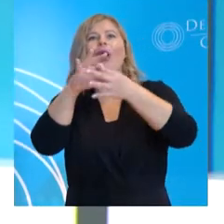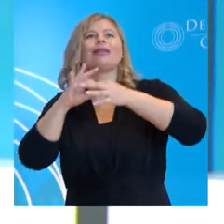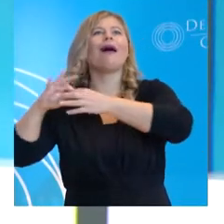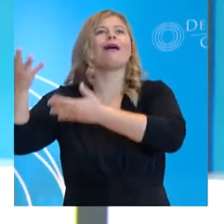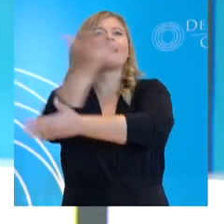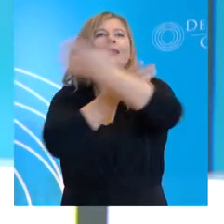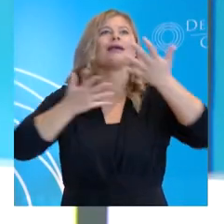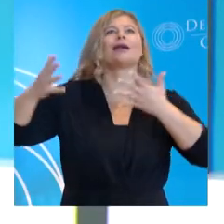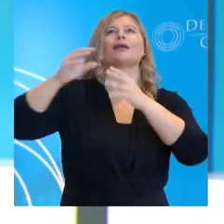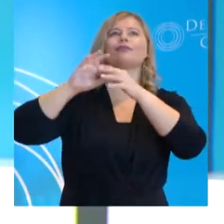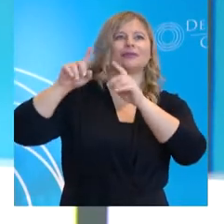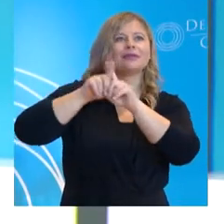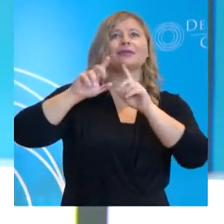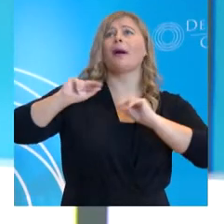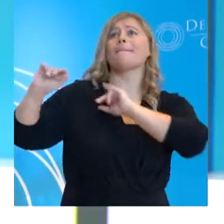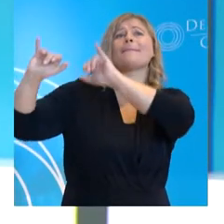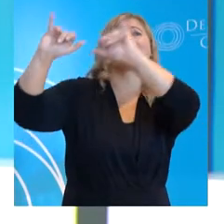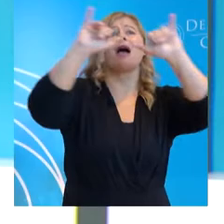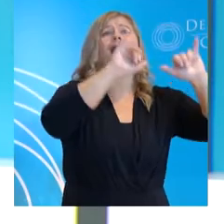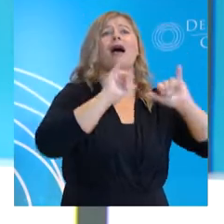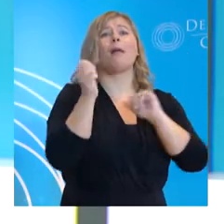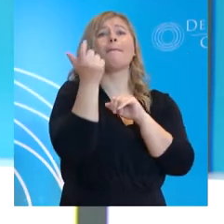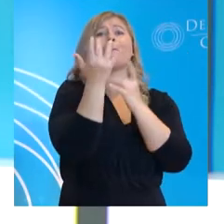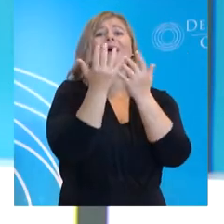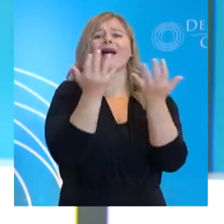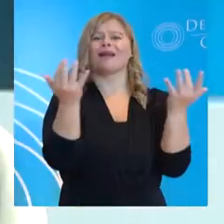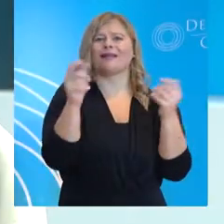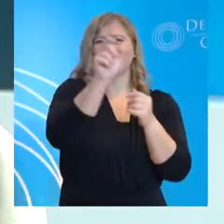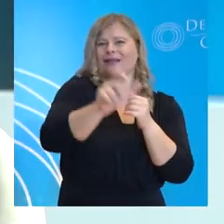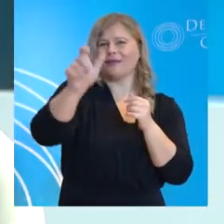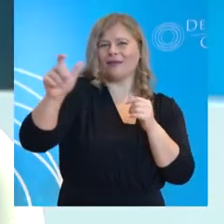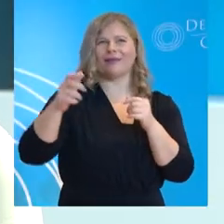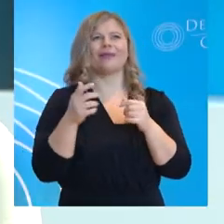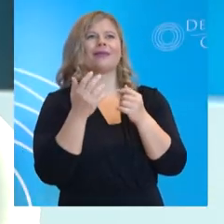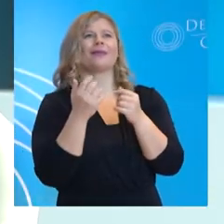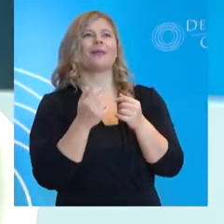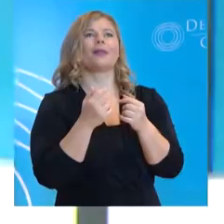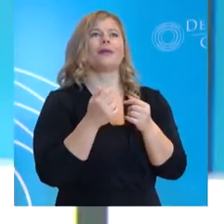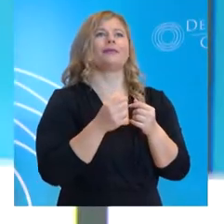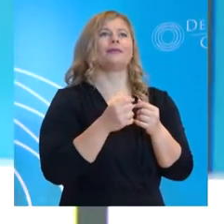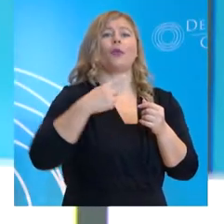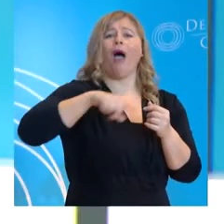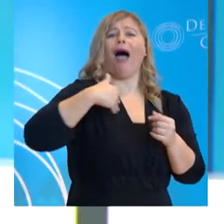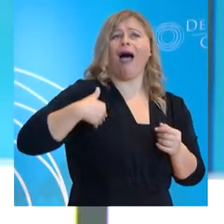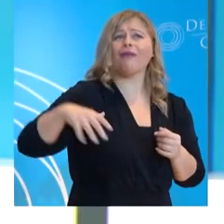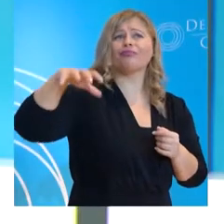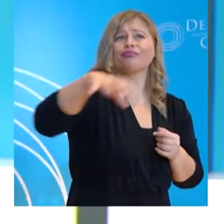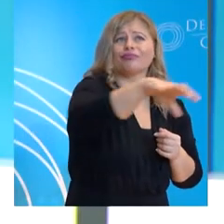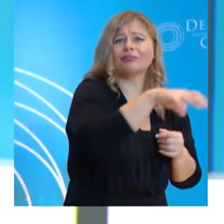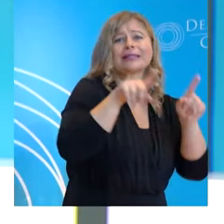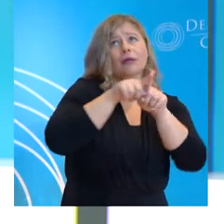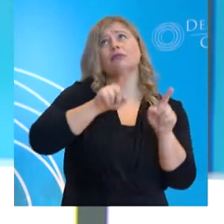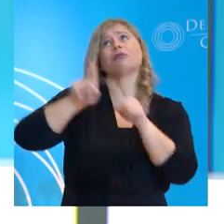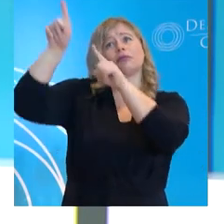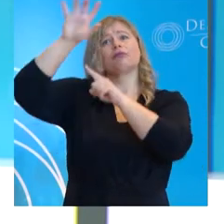rules so as to avoid this phenomenon of asylum shopping. But I am not